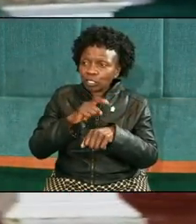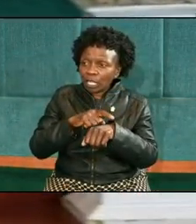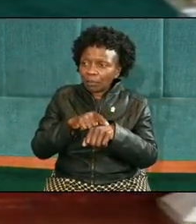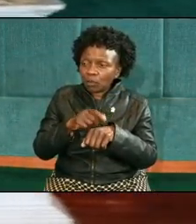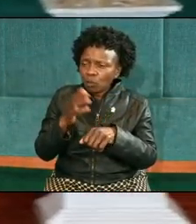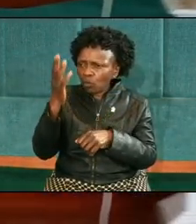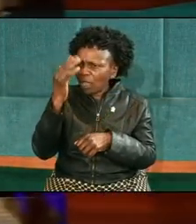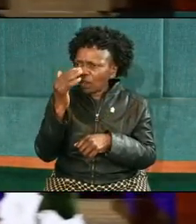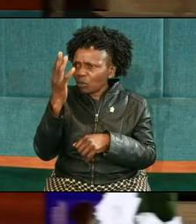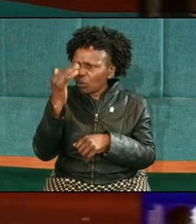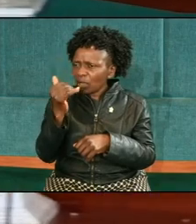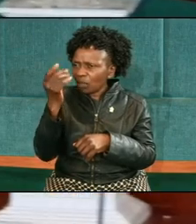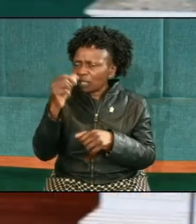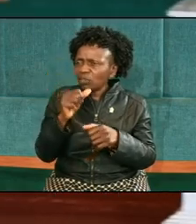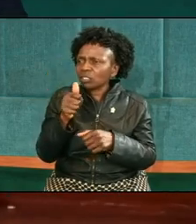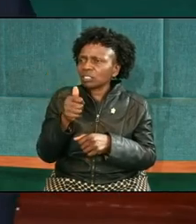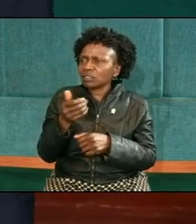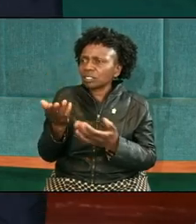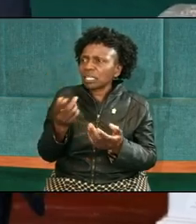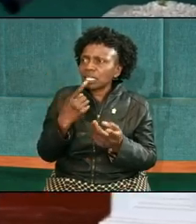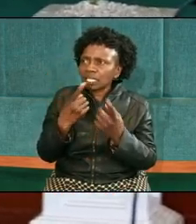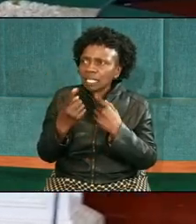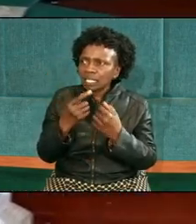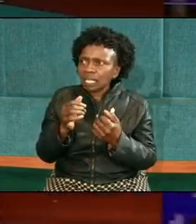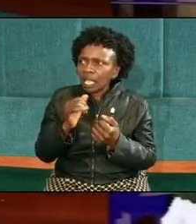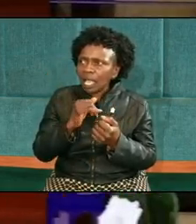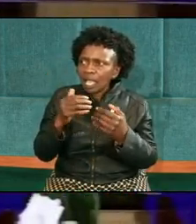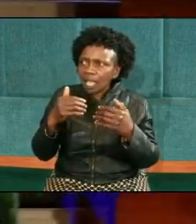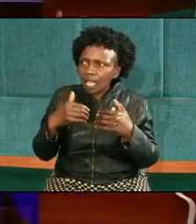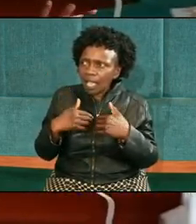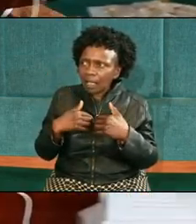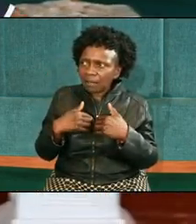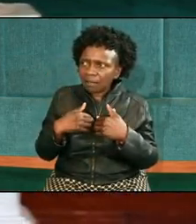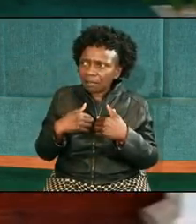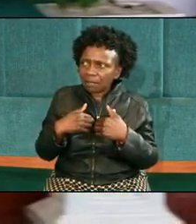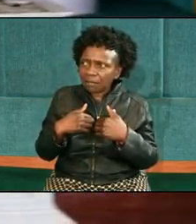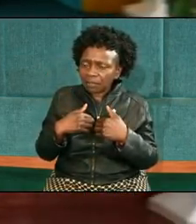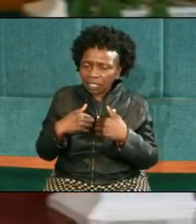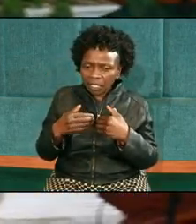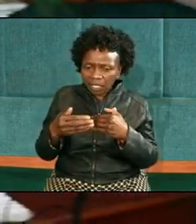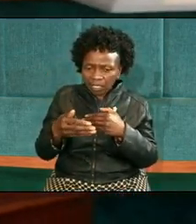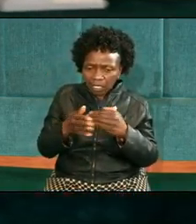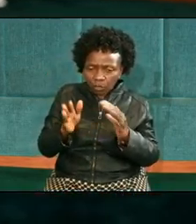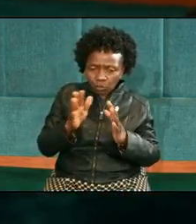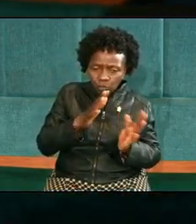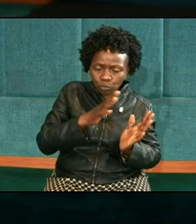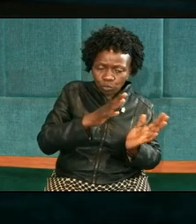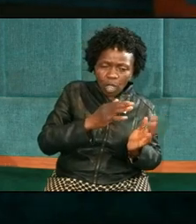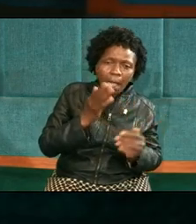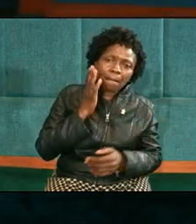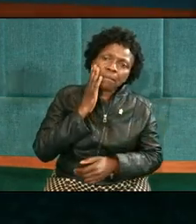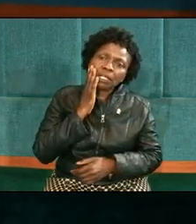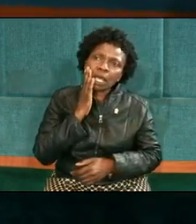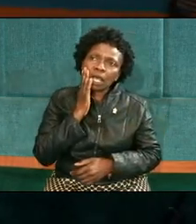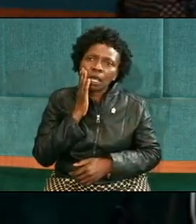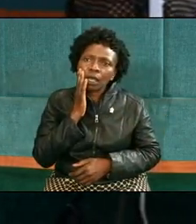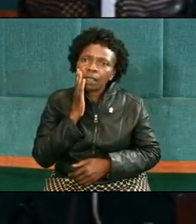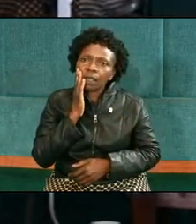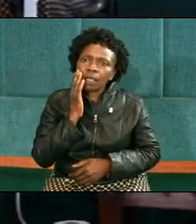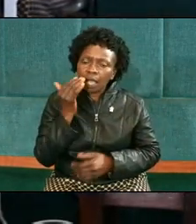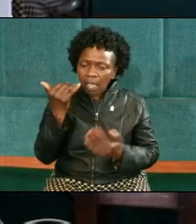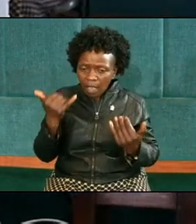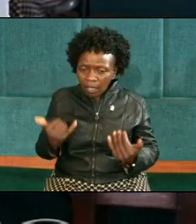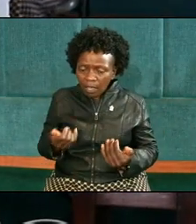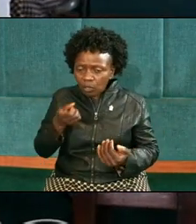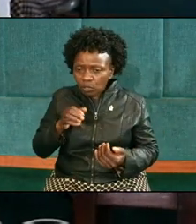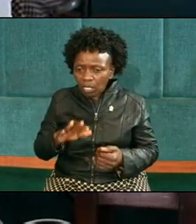for Sabbath. Why now?" He says, I have at the seaside a mother and her young